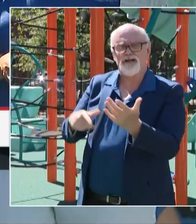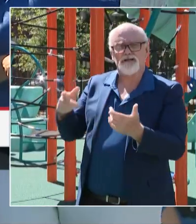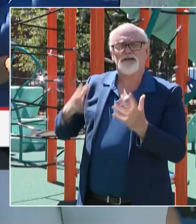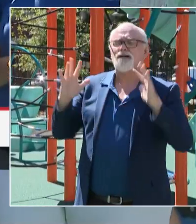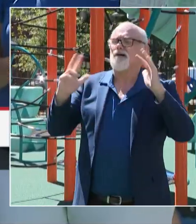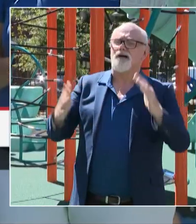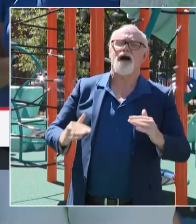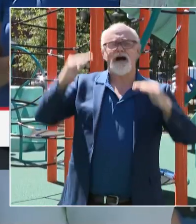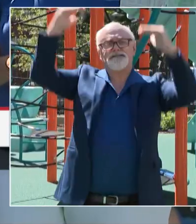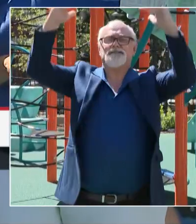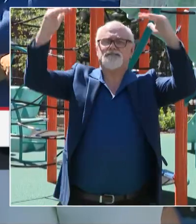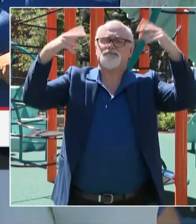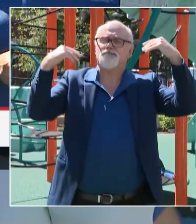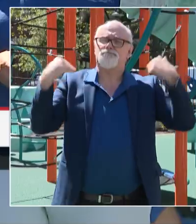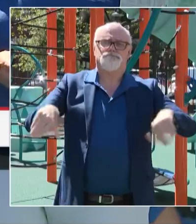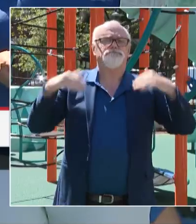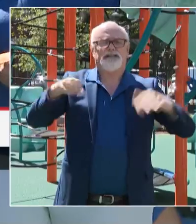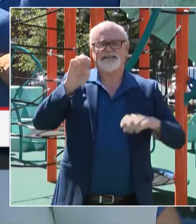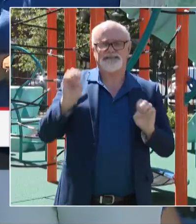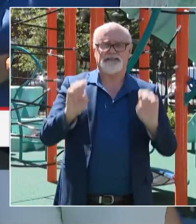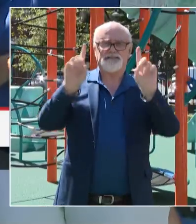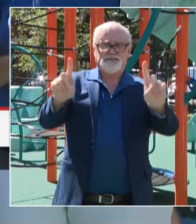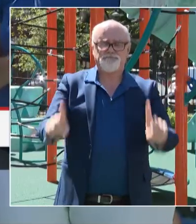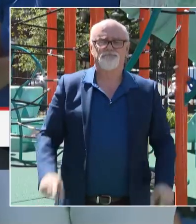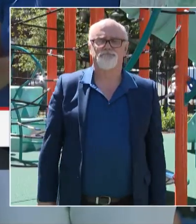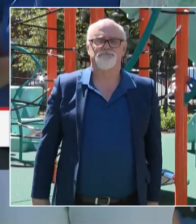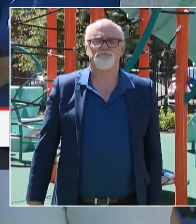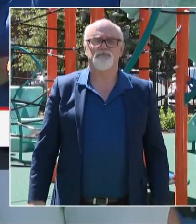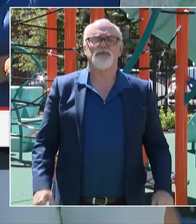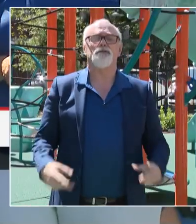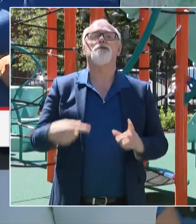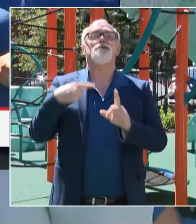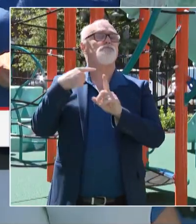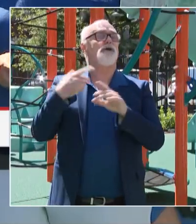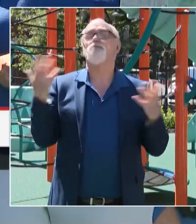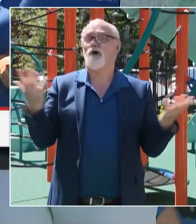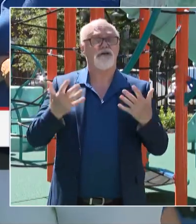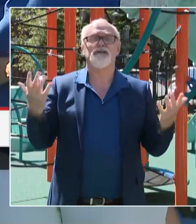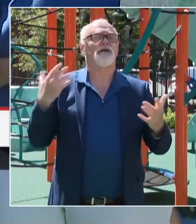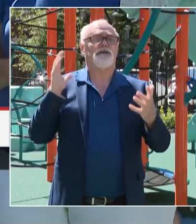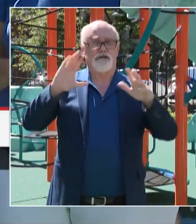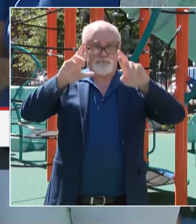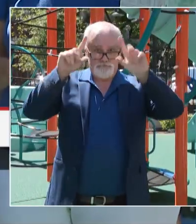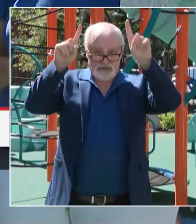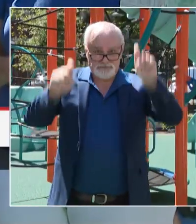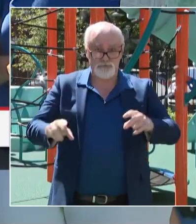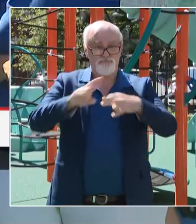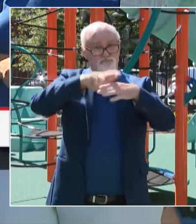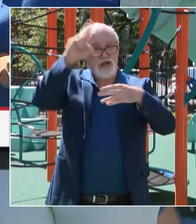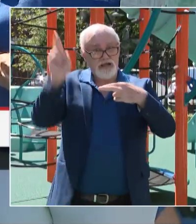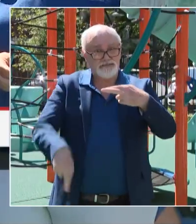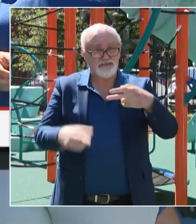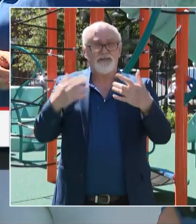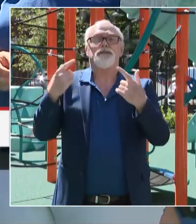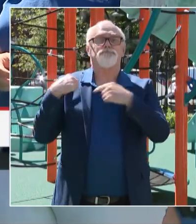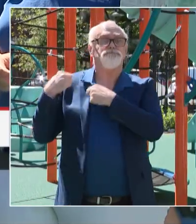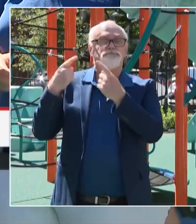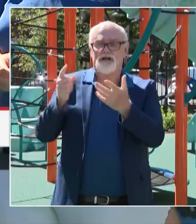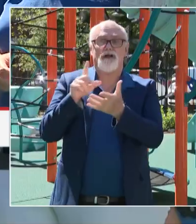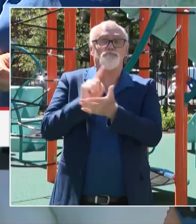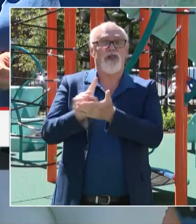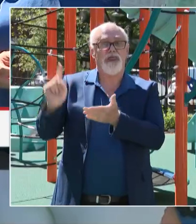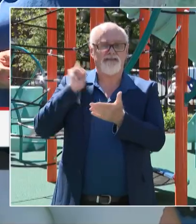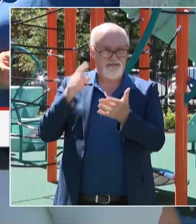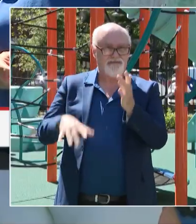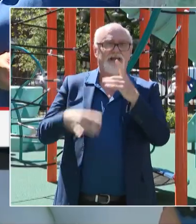We're seeing the results. Last week, we shared the great news about our statewide assessment, also known